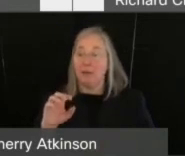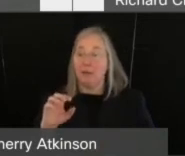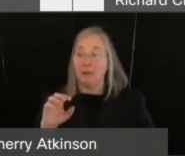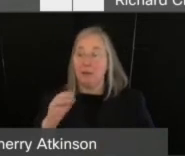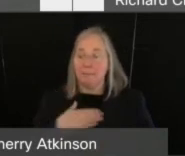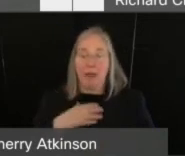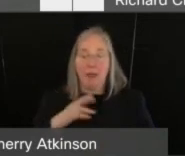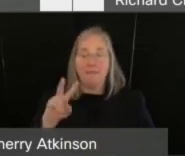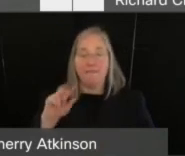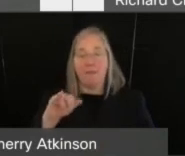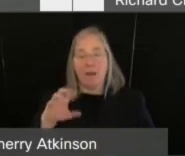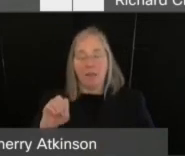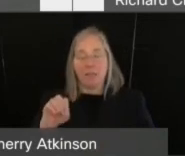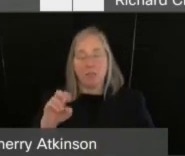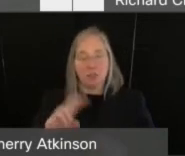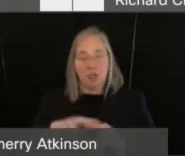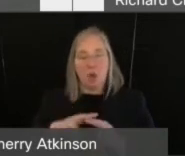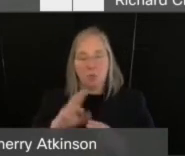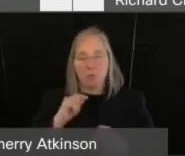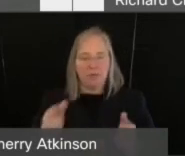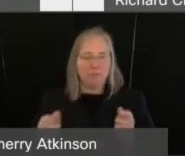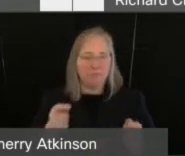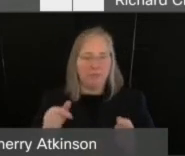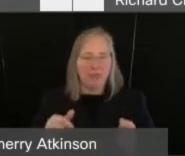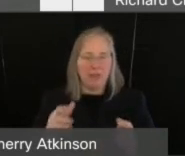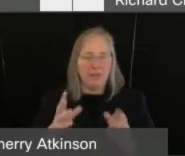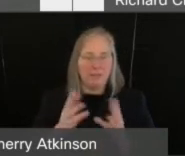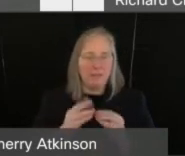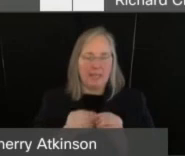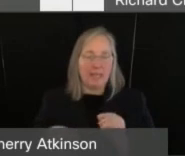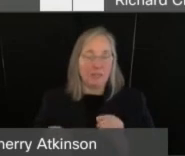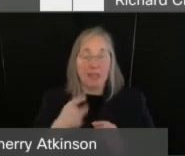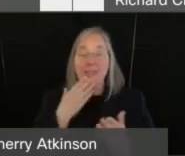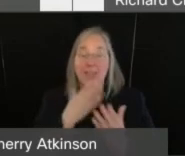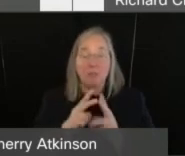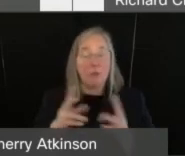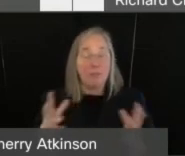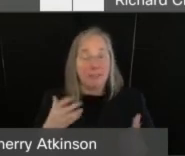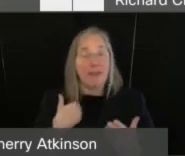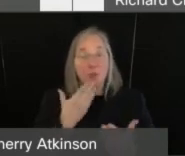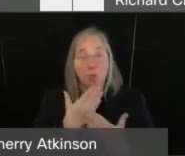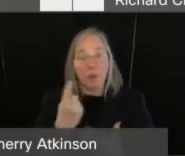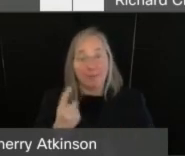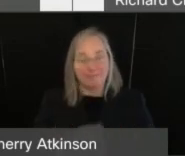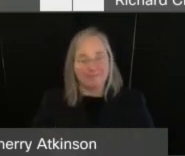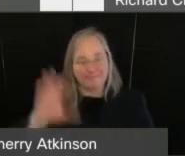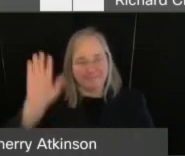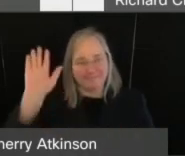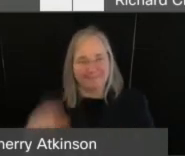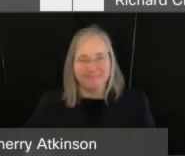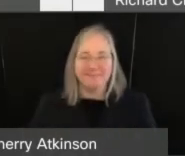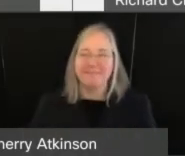will be chairing the meeting next week. All right. Thank you all very much. Have a good one. Thank you.